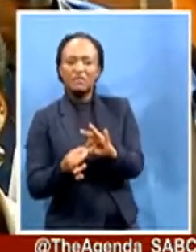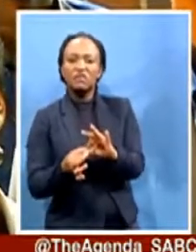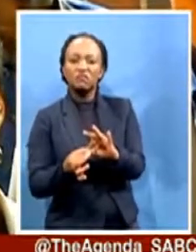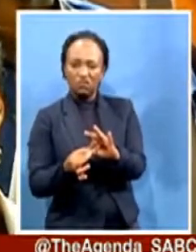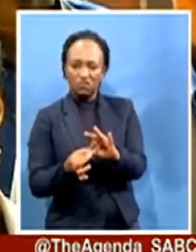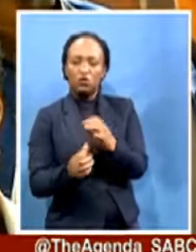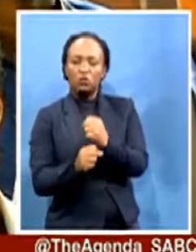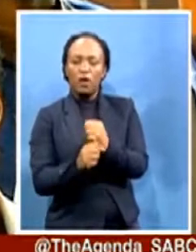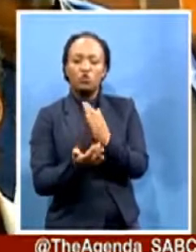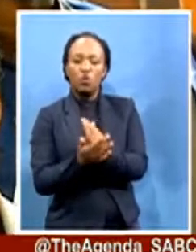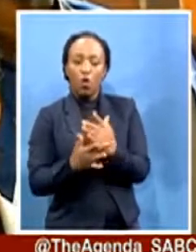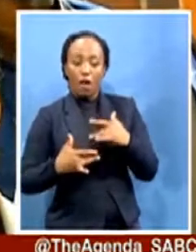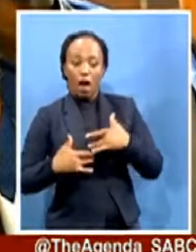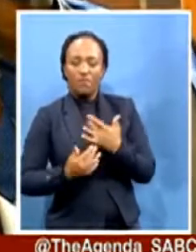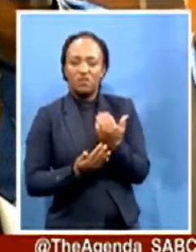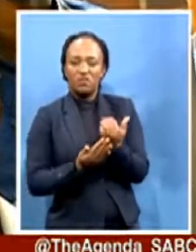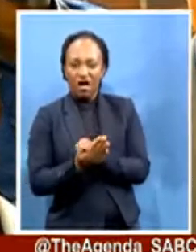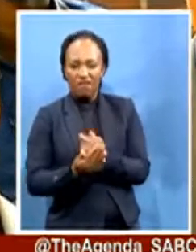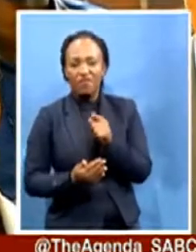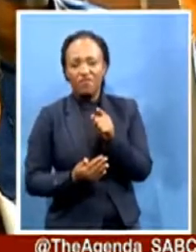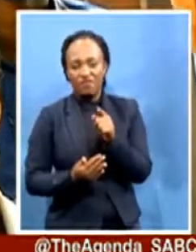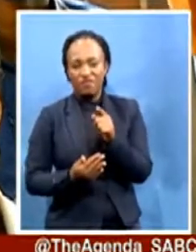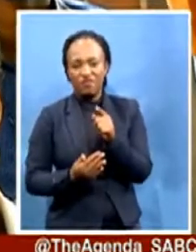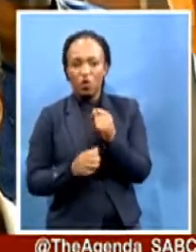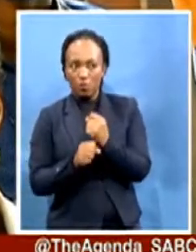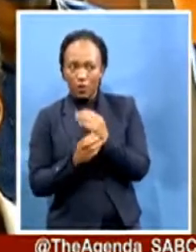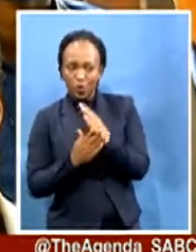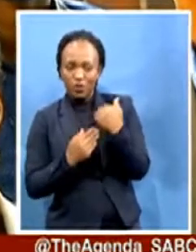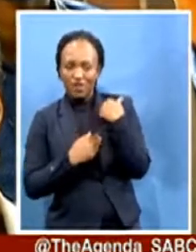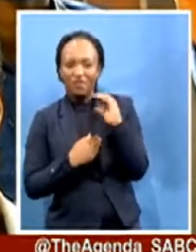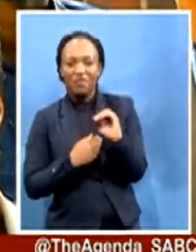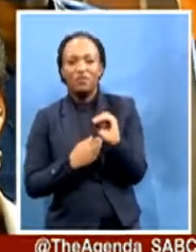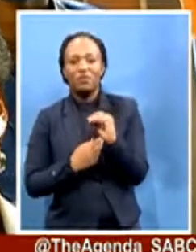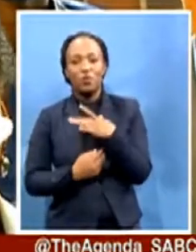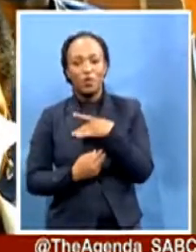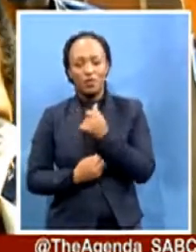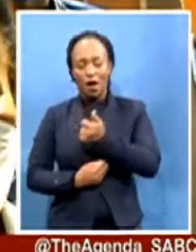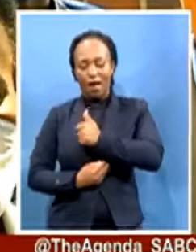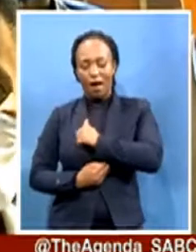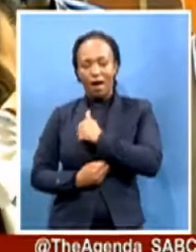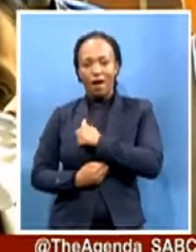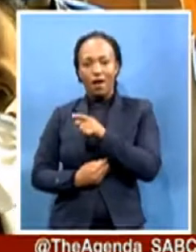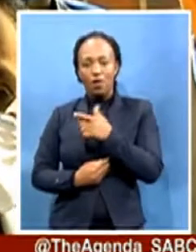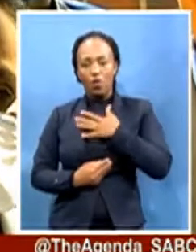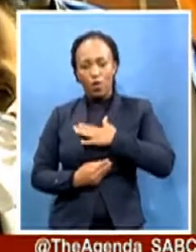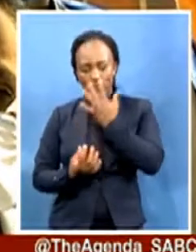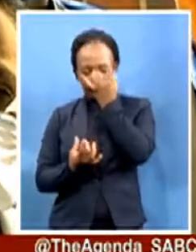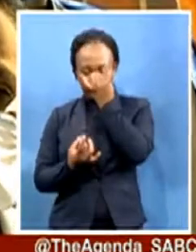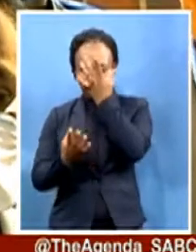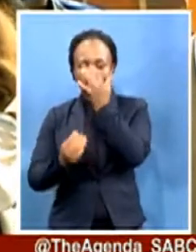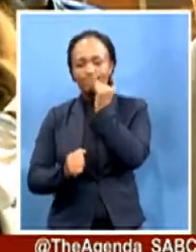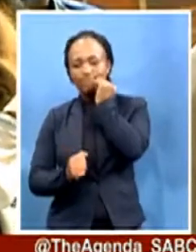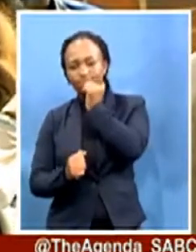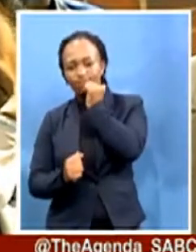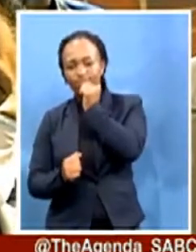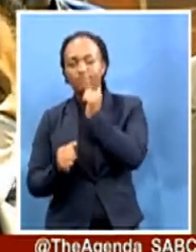we want to once again wish you all the strength, and we also want to convey condolences to the families and to you as staff